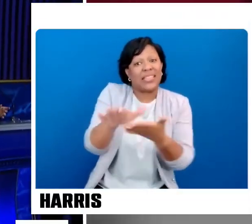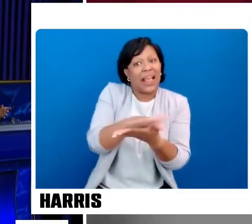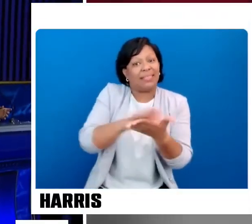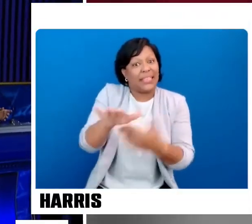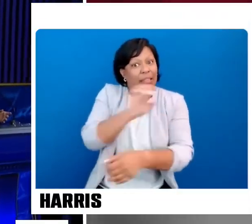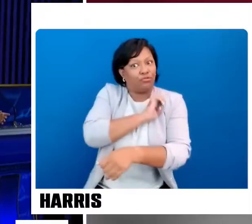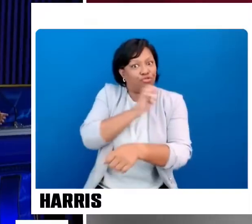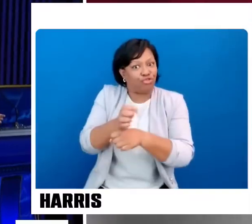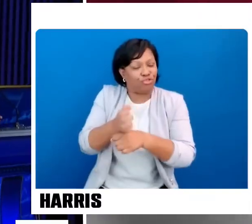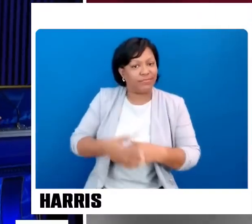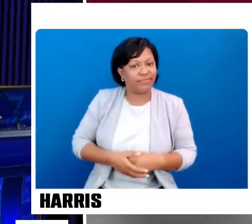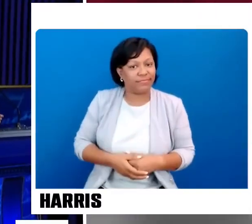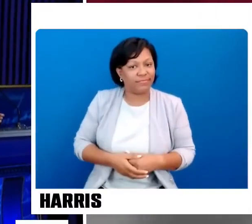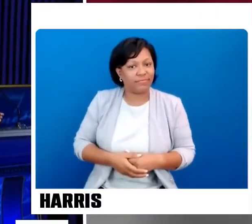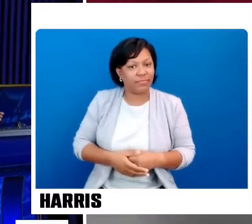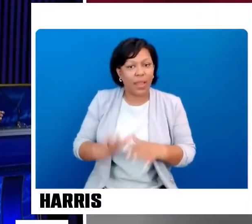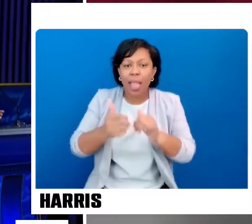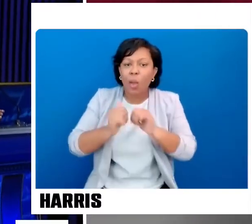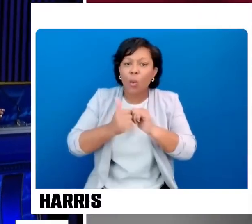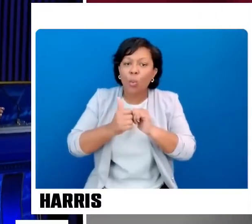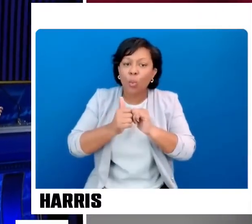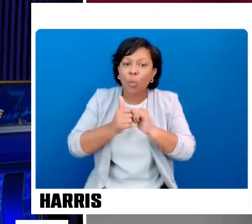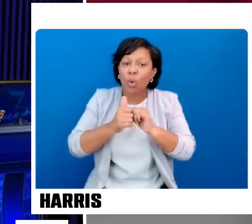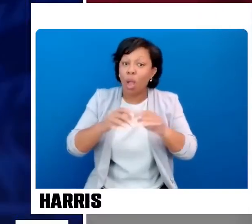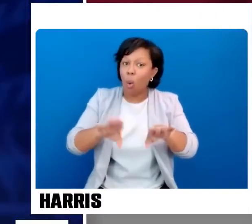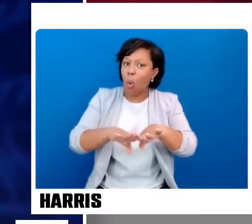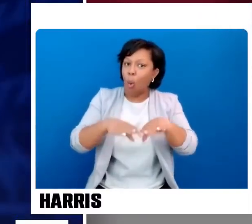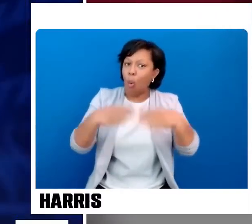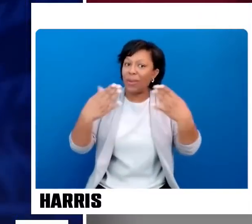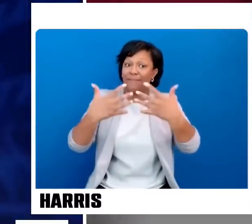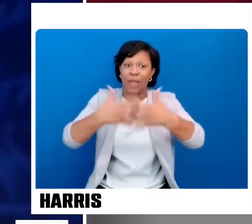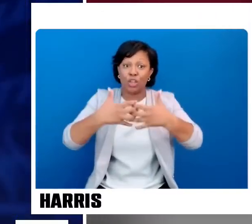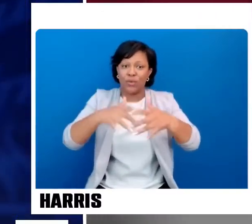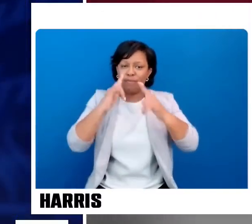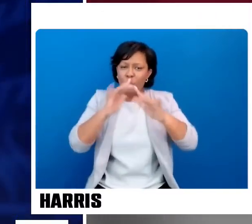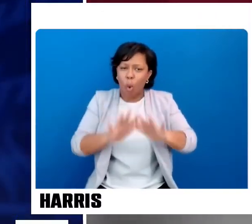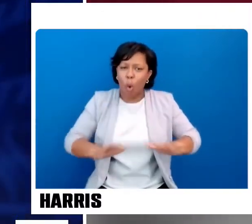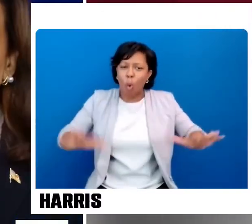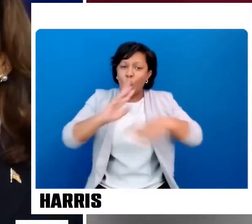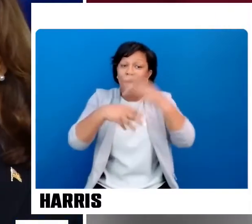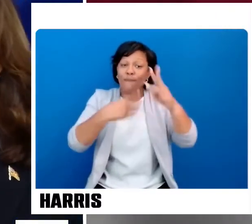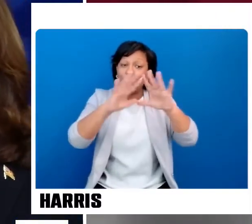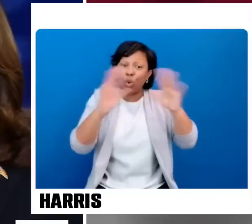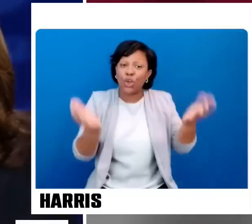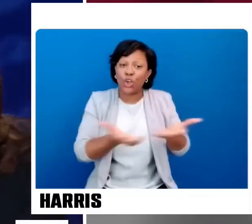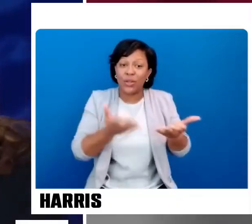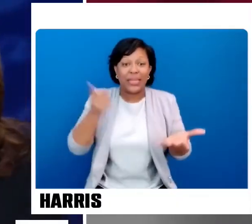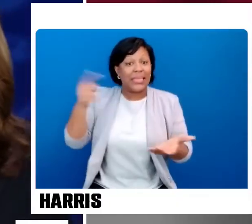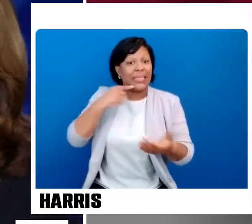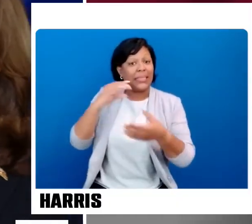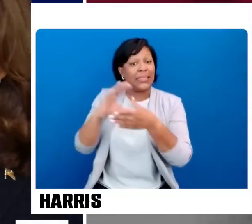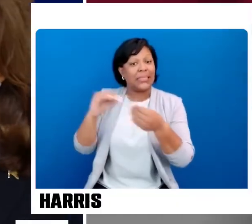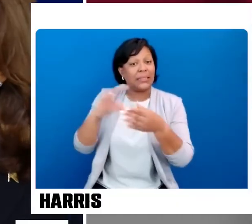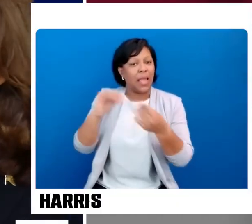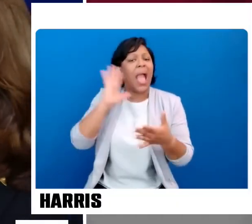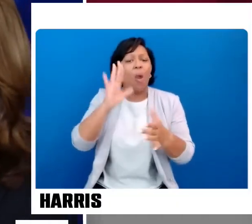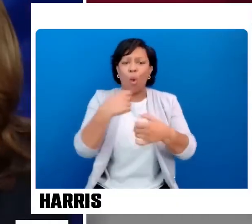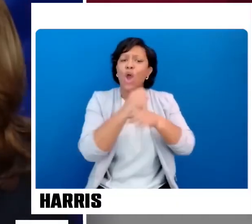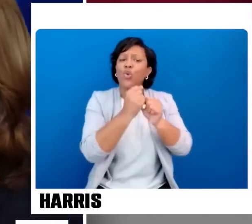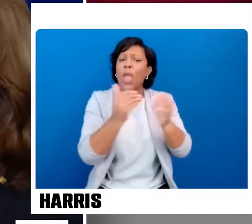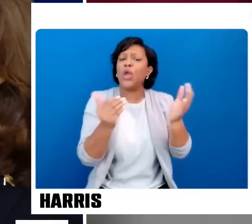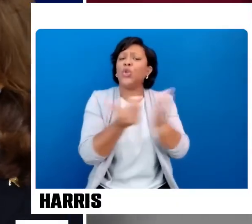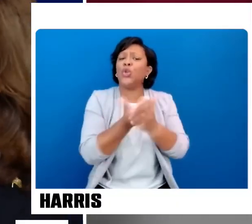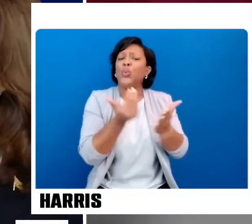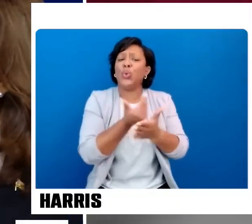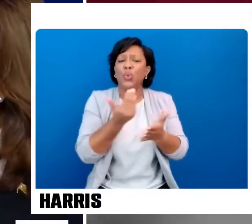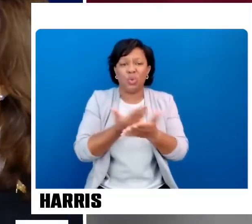the world. Donald Trump said he was going to create manufacturing jobs. He lost manufacturing jobs. And I'm also proud to have the endorsement of the United